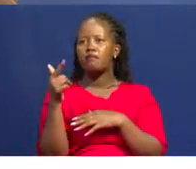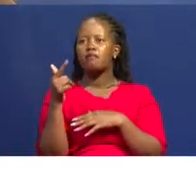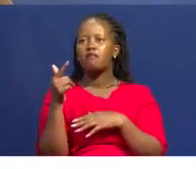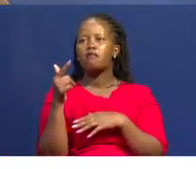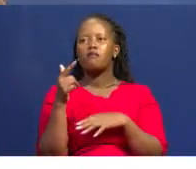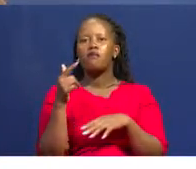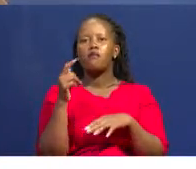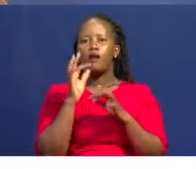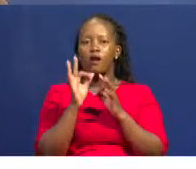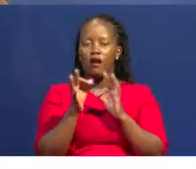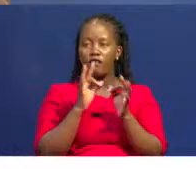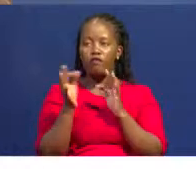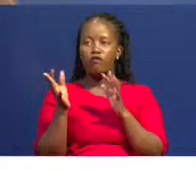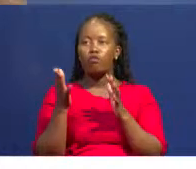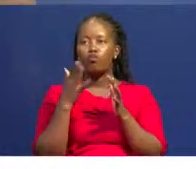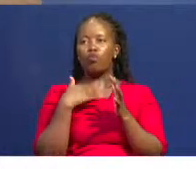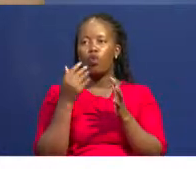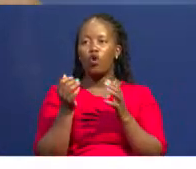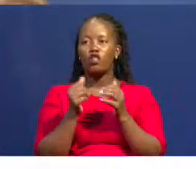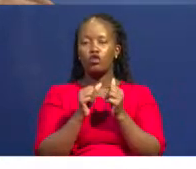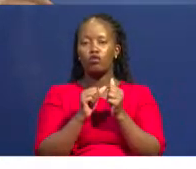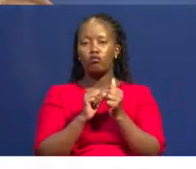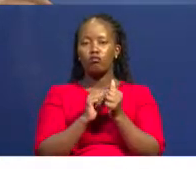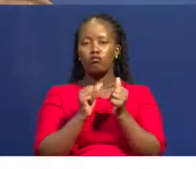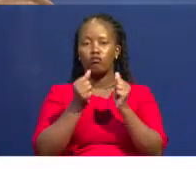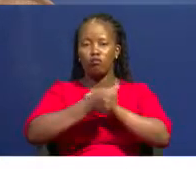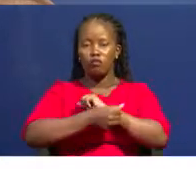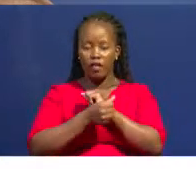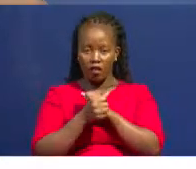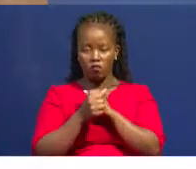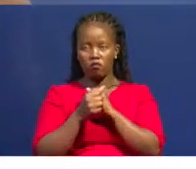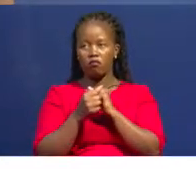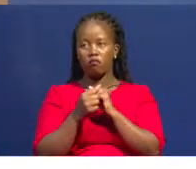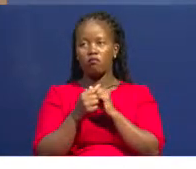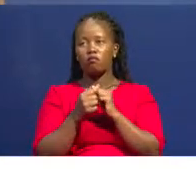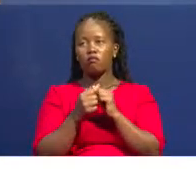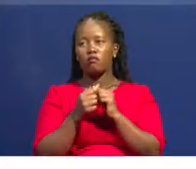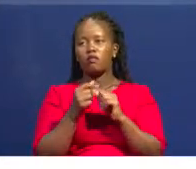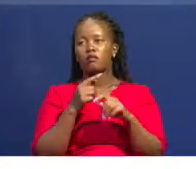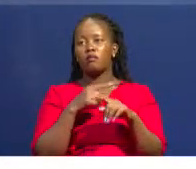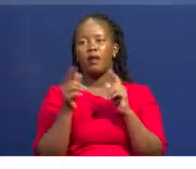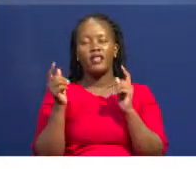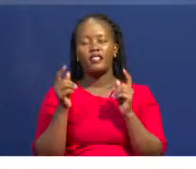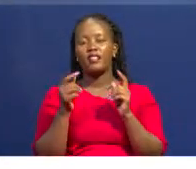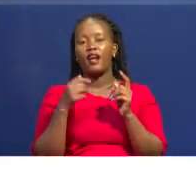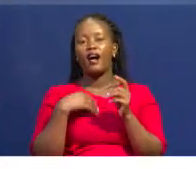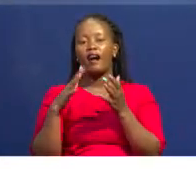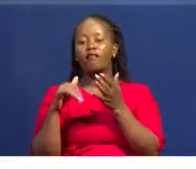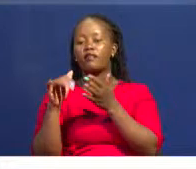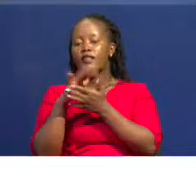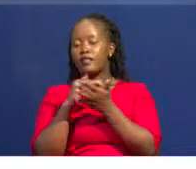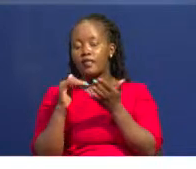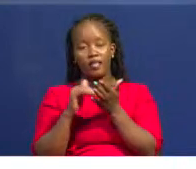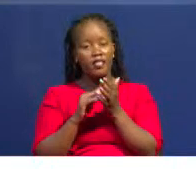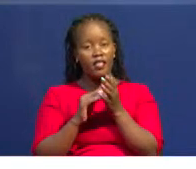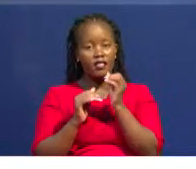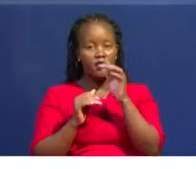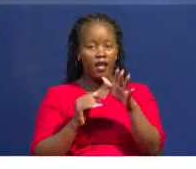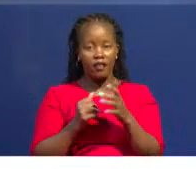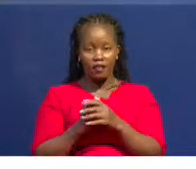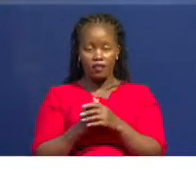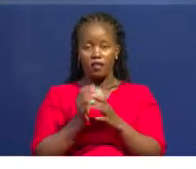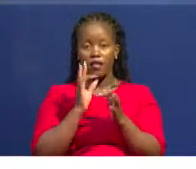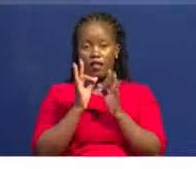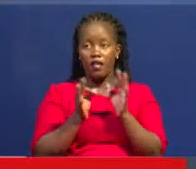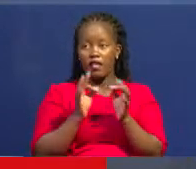it want to turn or to go to the stage, why we don't have those stages in the first place? If you go to Gagudo